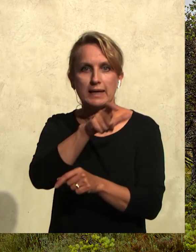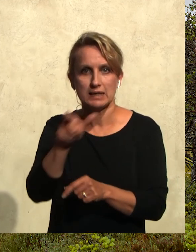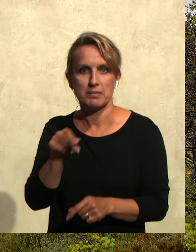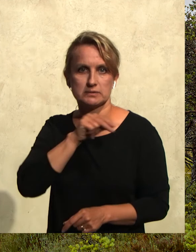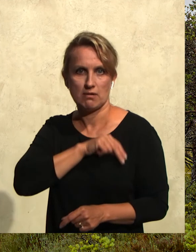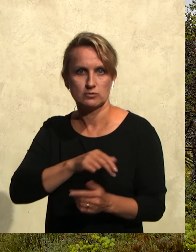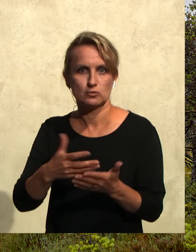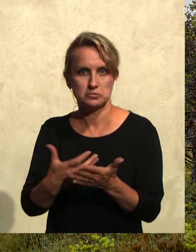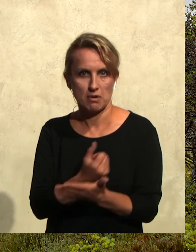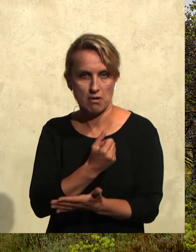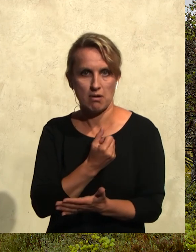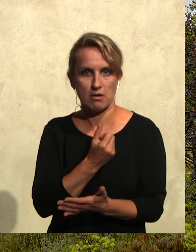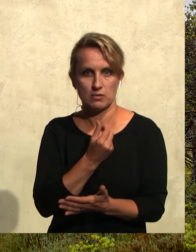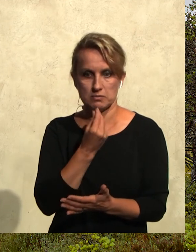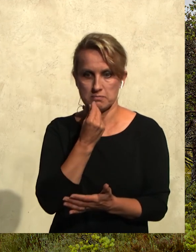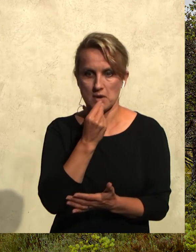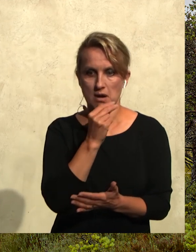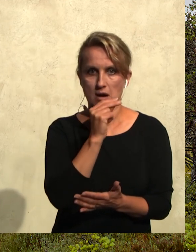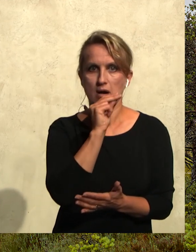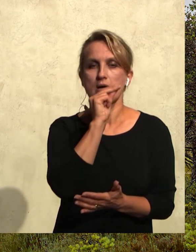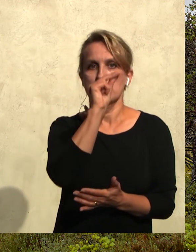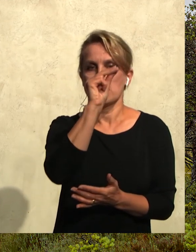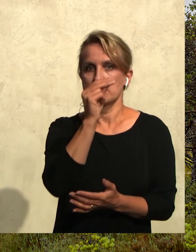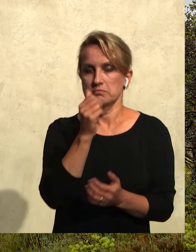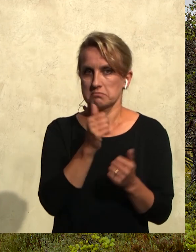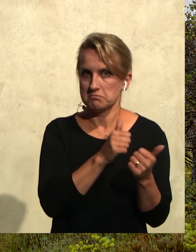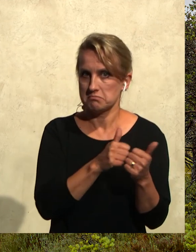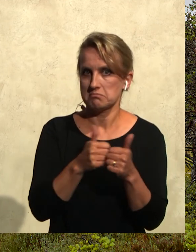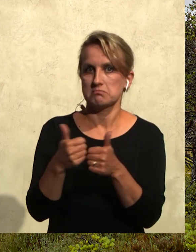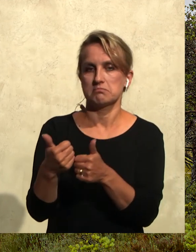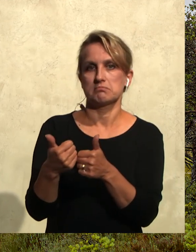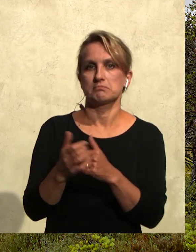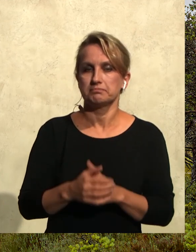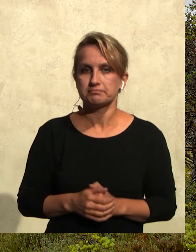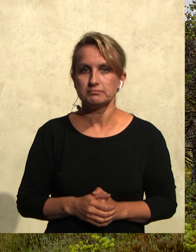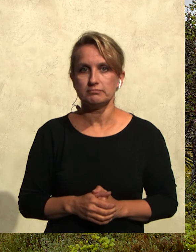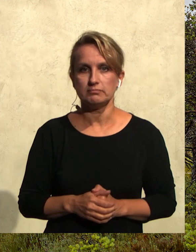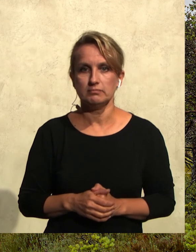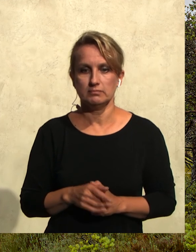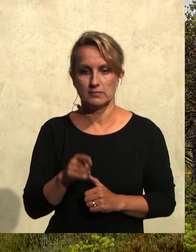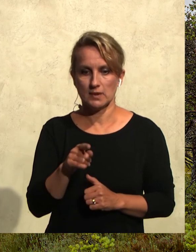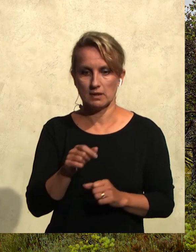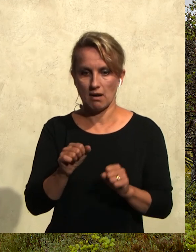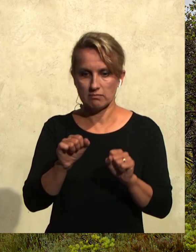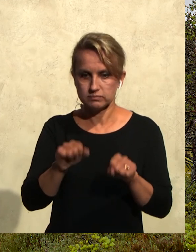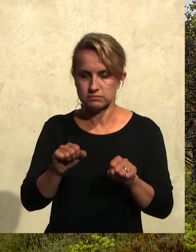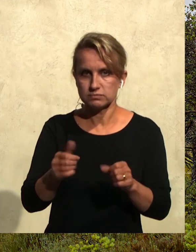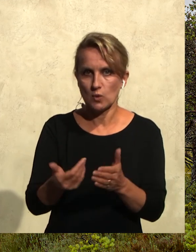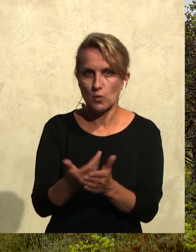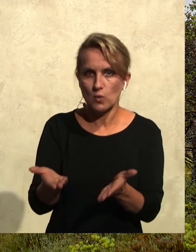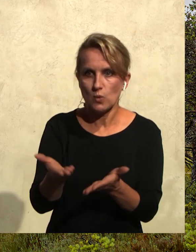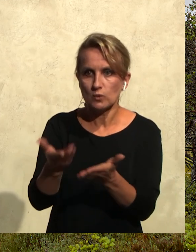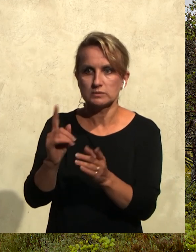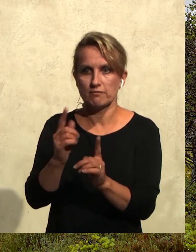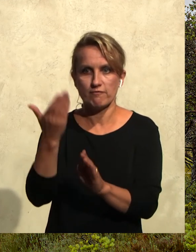good. And we have there's a lot of new capacity, which was not there before. So again, what are the success